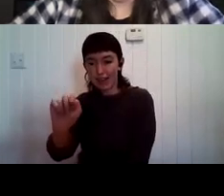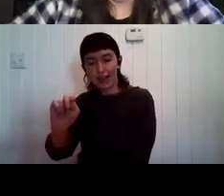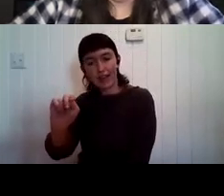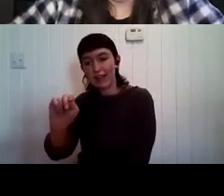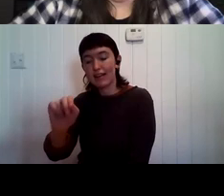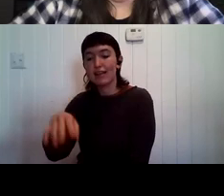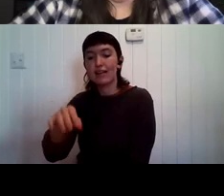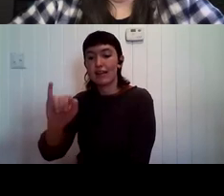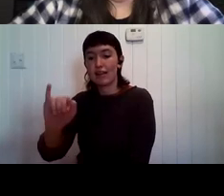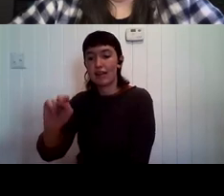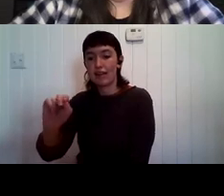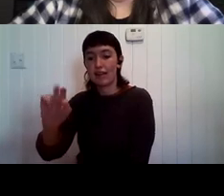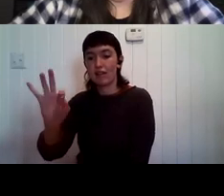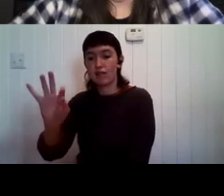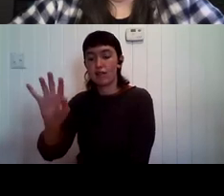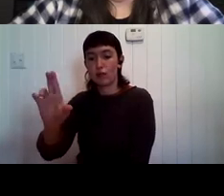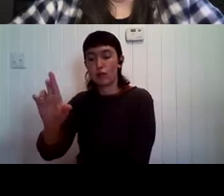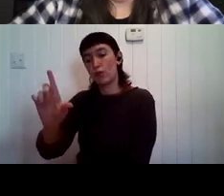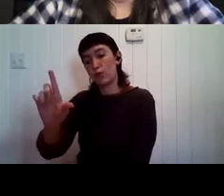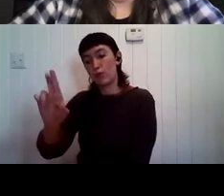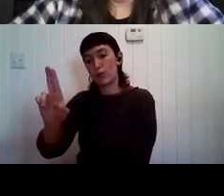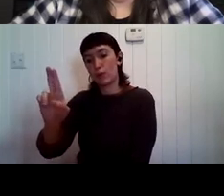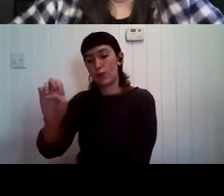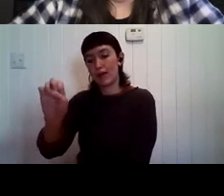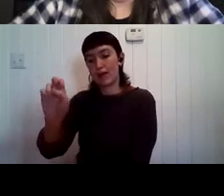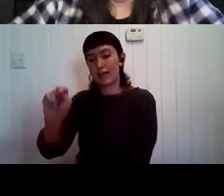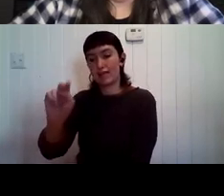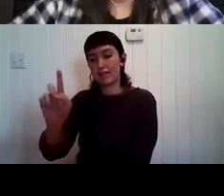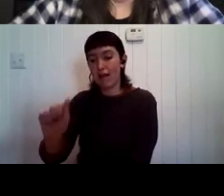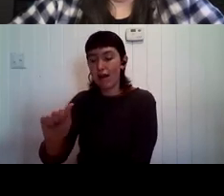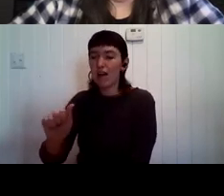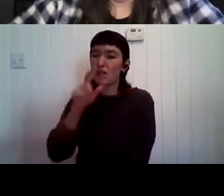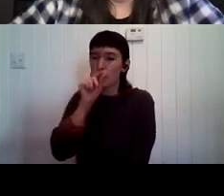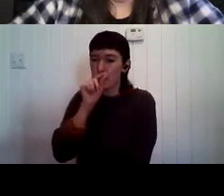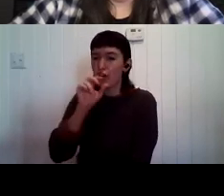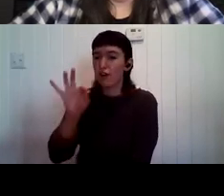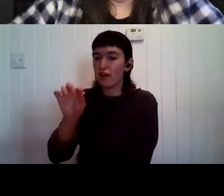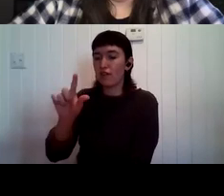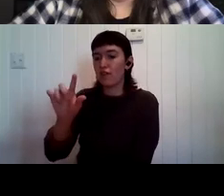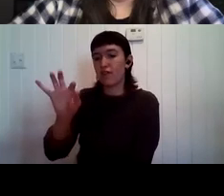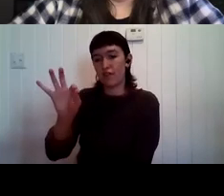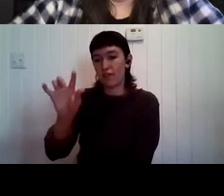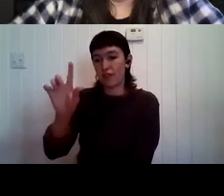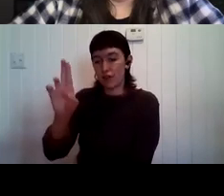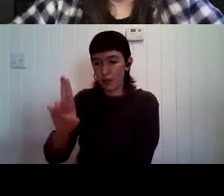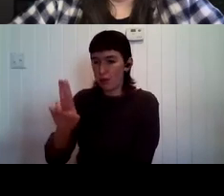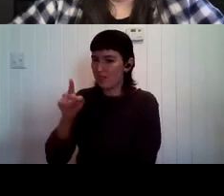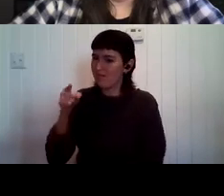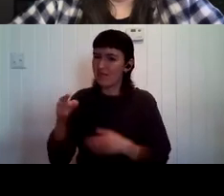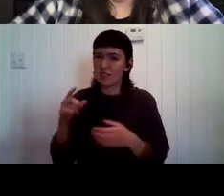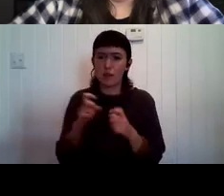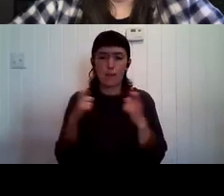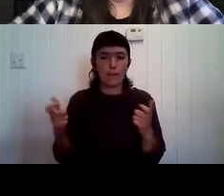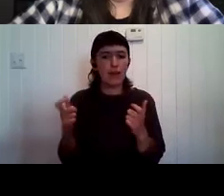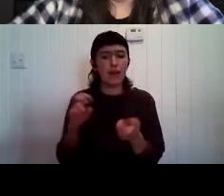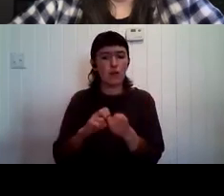happens is that a bird flu virus enters into a pig, a human flu virus enters